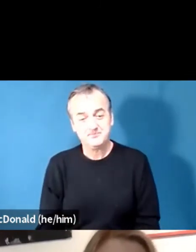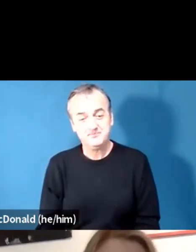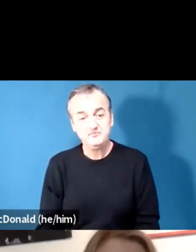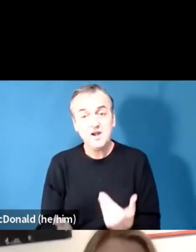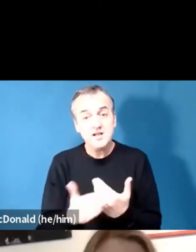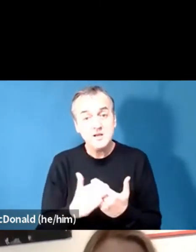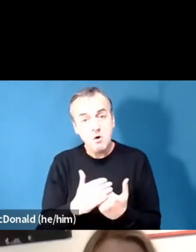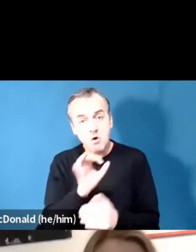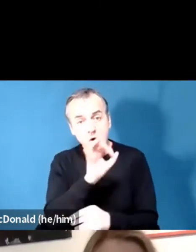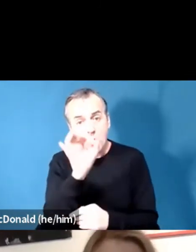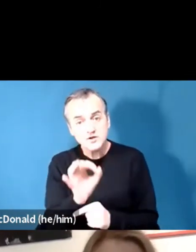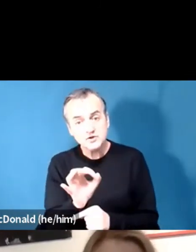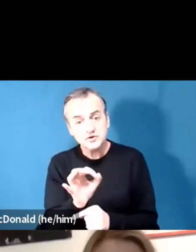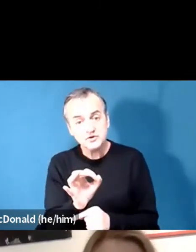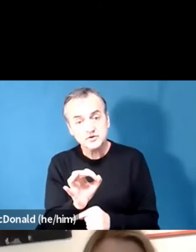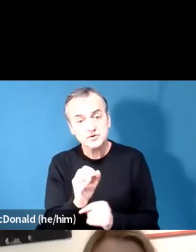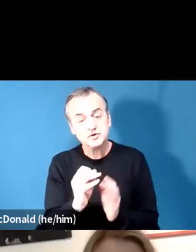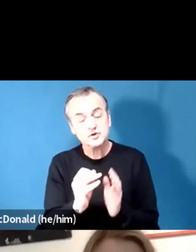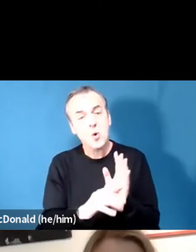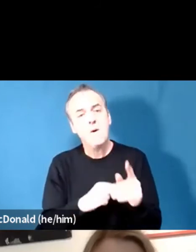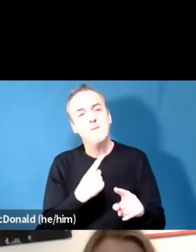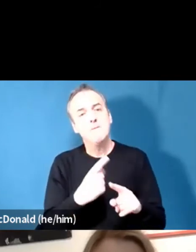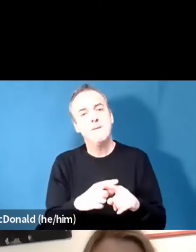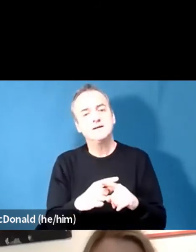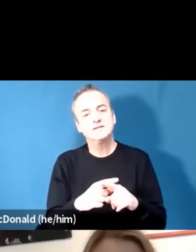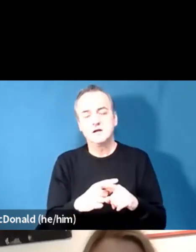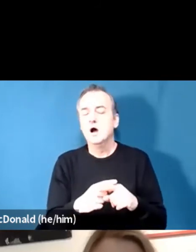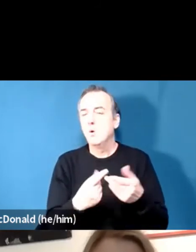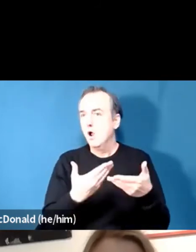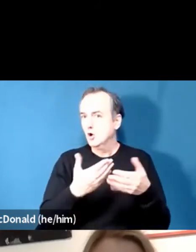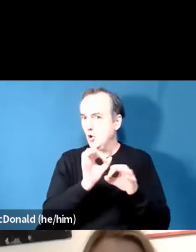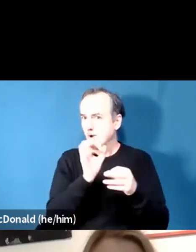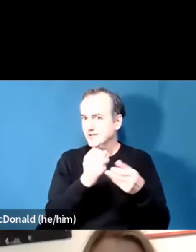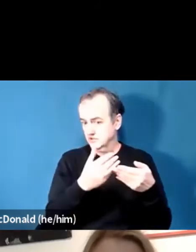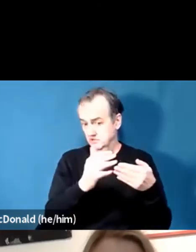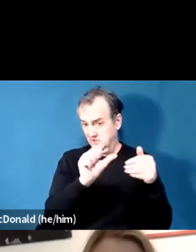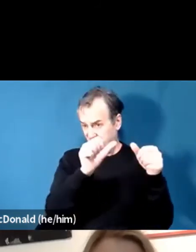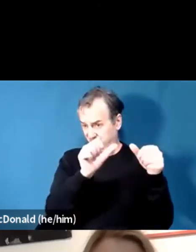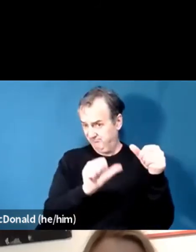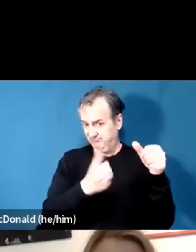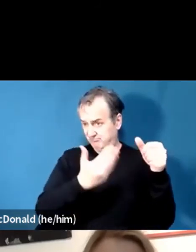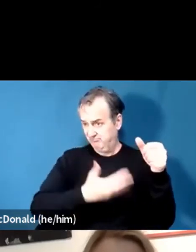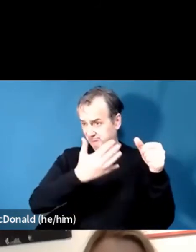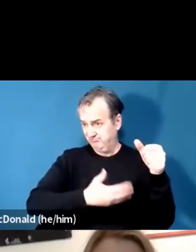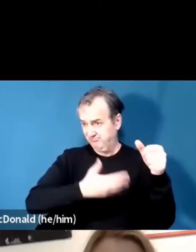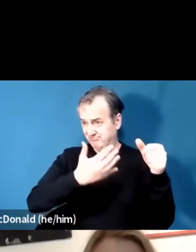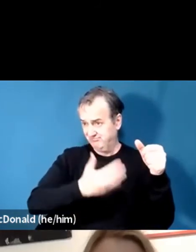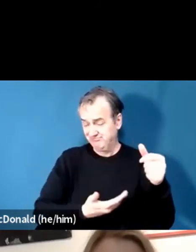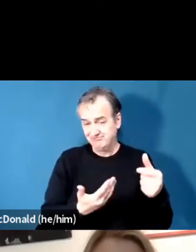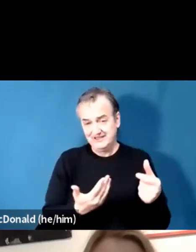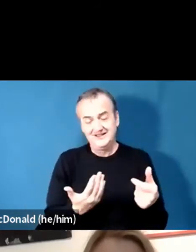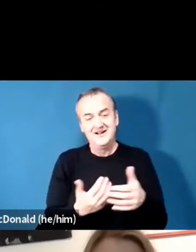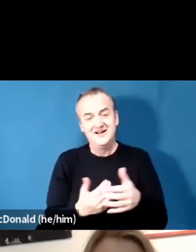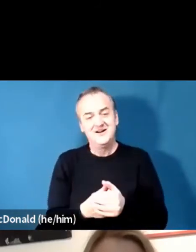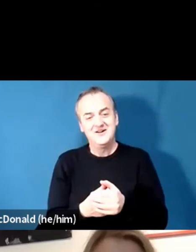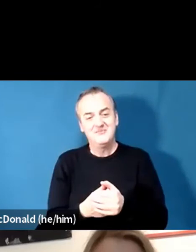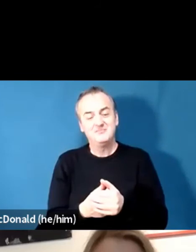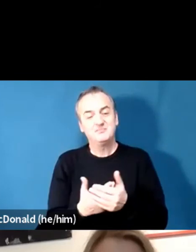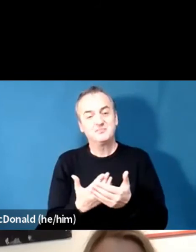Max? Yes, so no one wants to speak apparently today, that's fine.